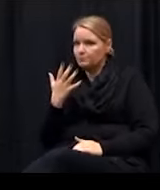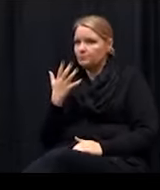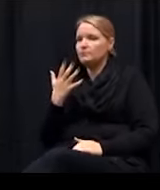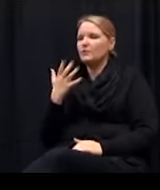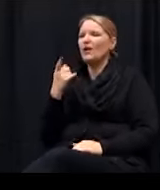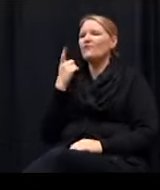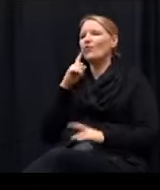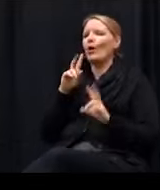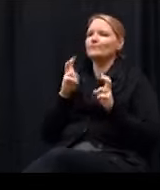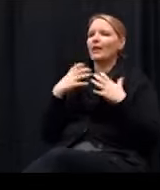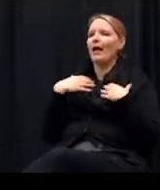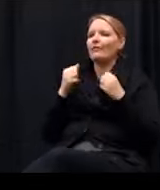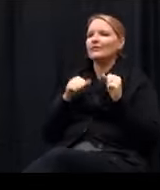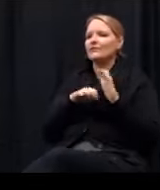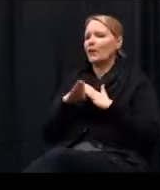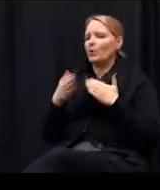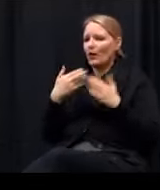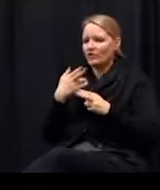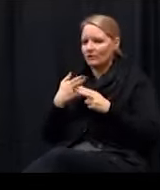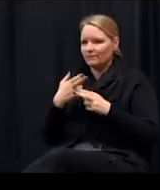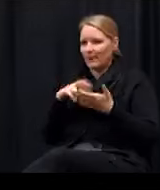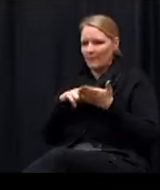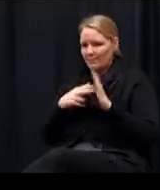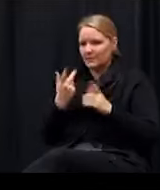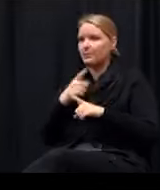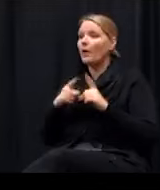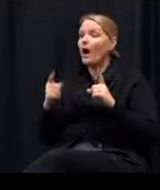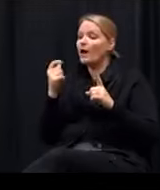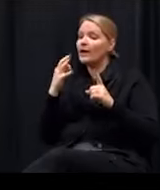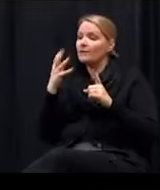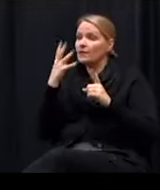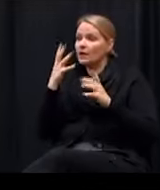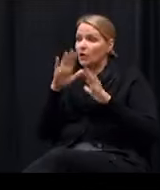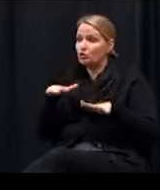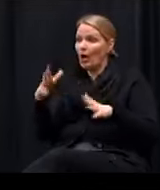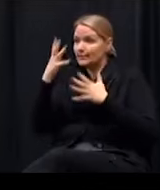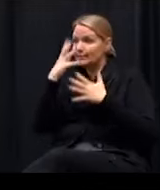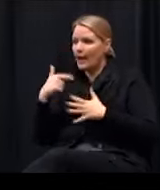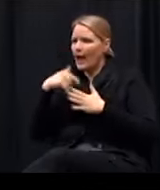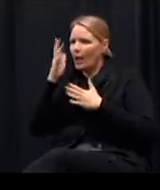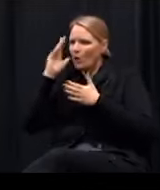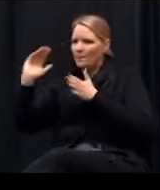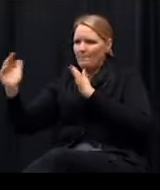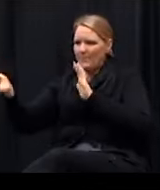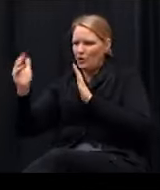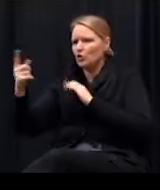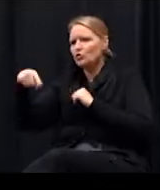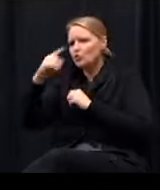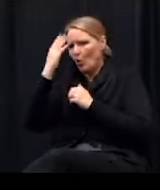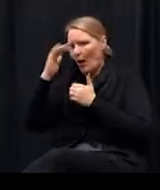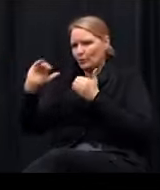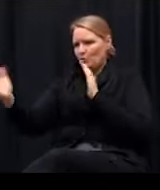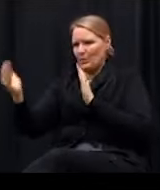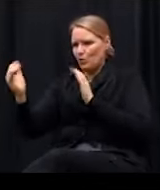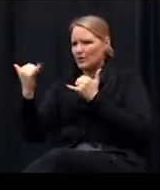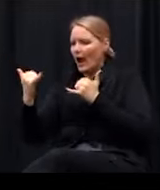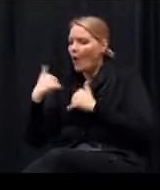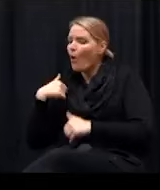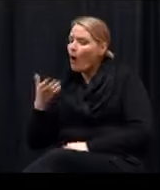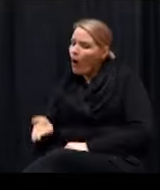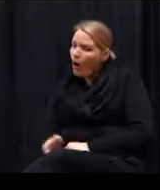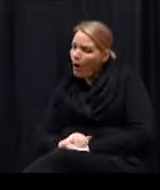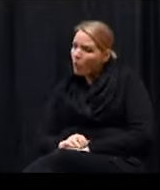healthy development or whatever that means, a child's sad, you're going to mirror that emotion because now we're experts on mirroring. You'll be like, oh,